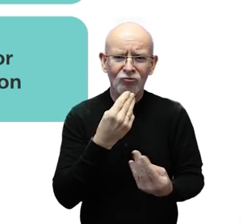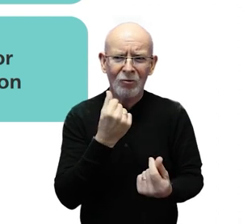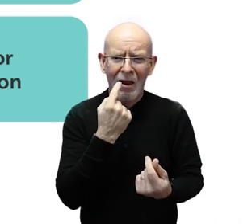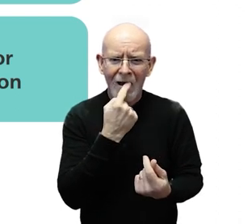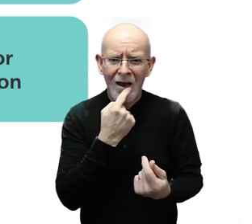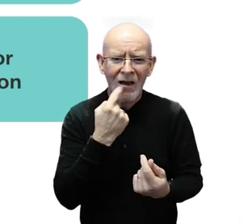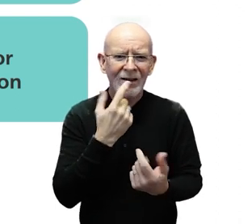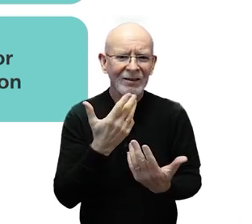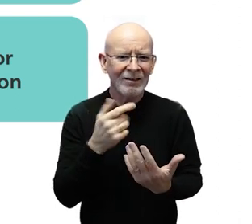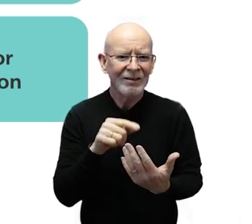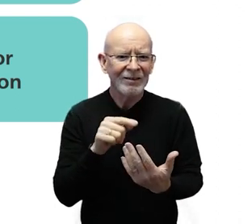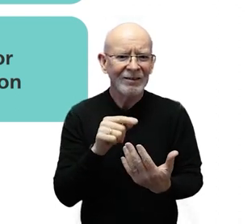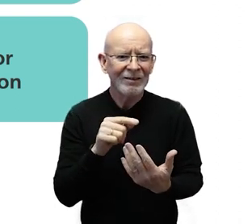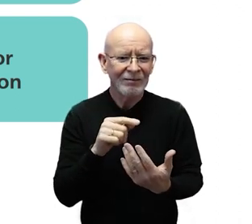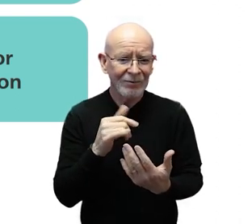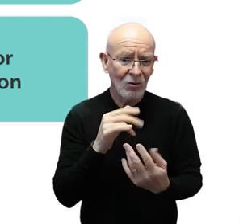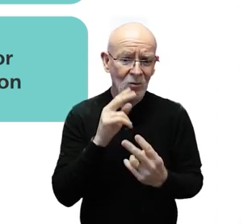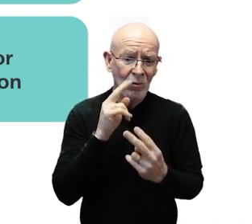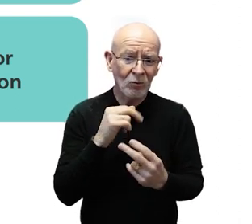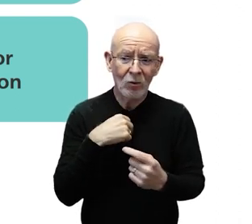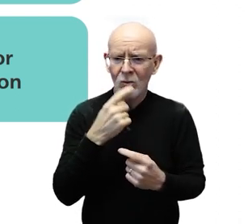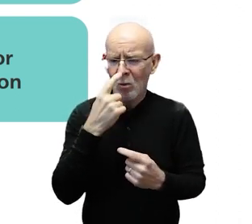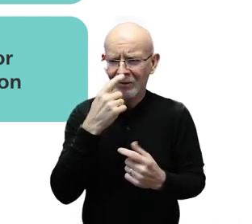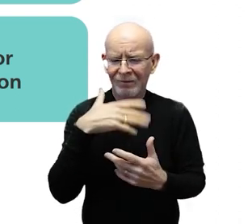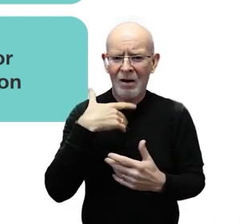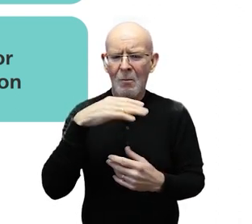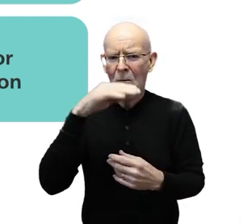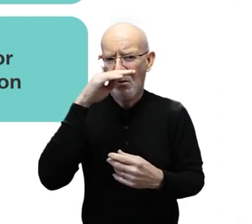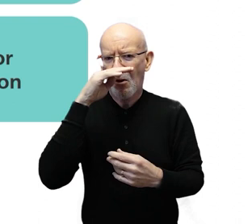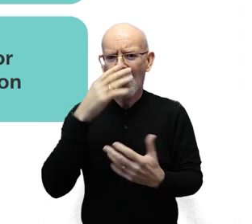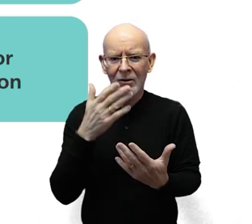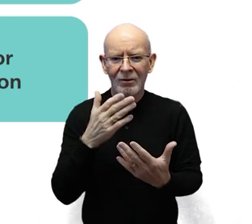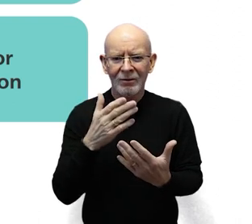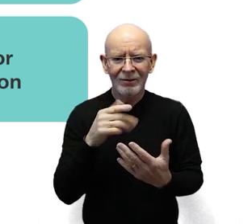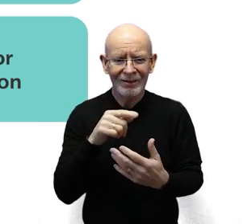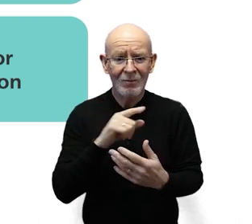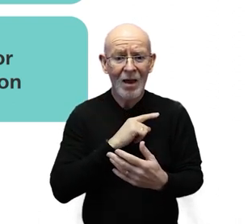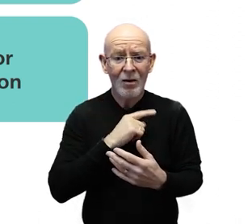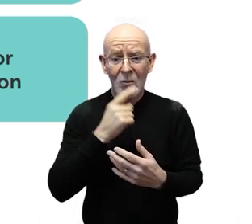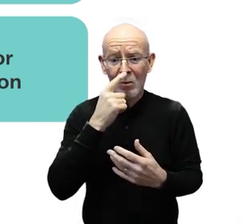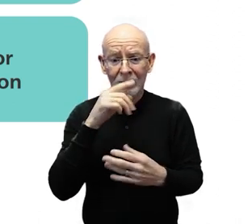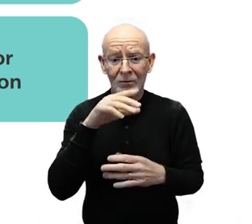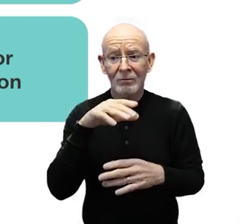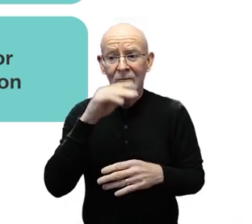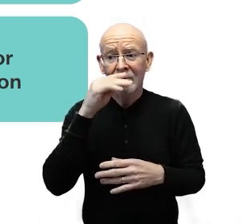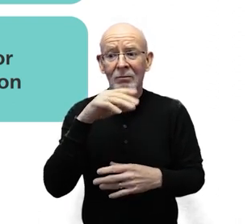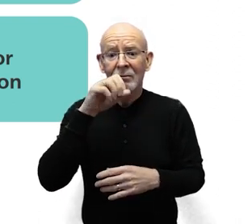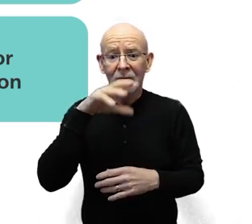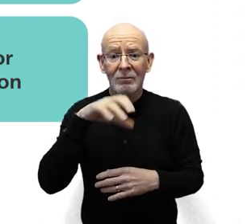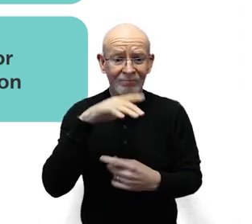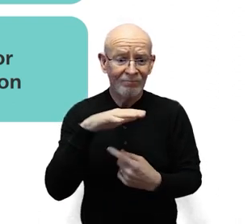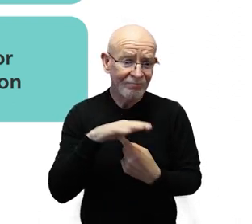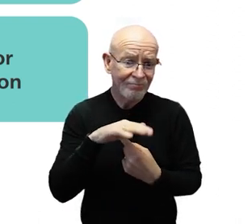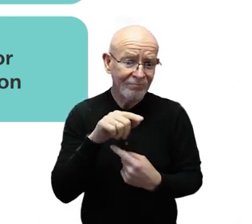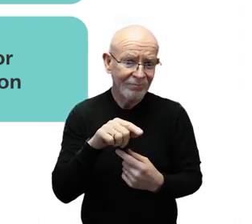may also notice that our nose feels blocked. This is because using the nose for breathing maintains an optimal environment within the